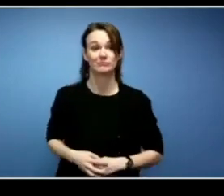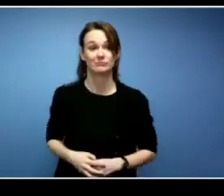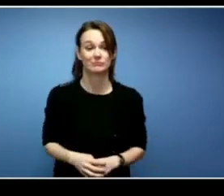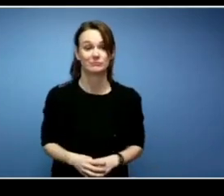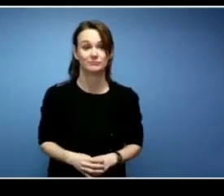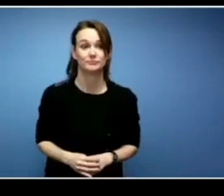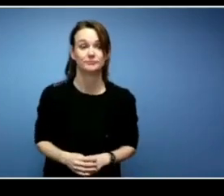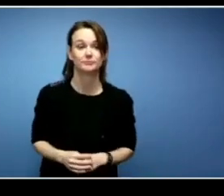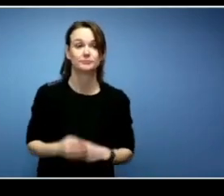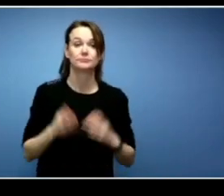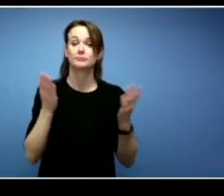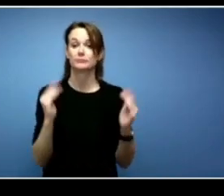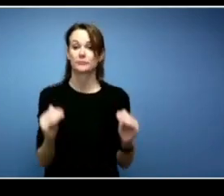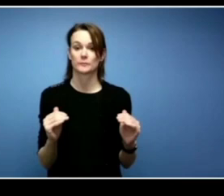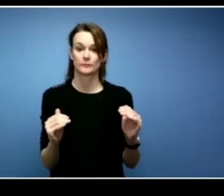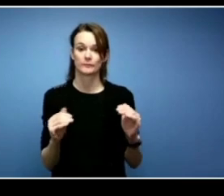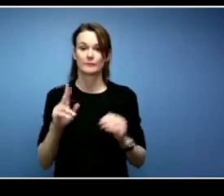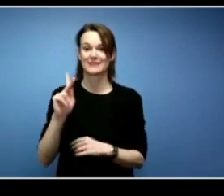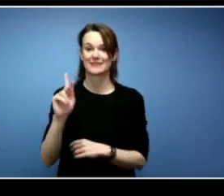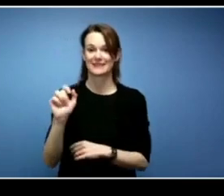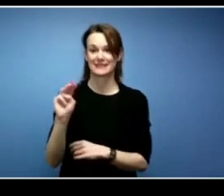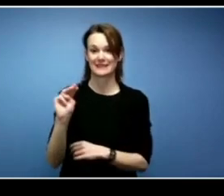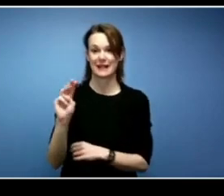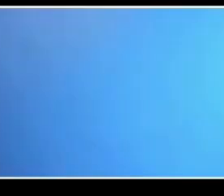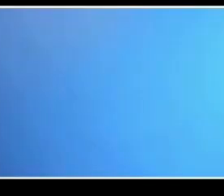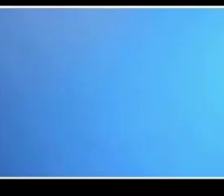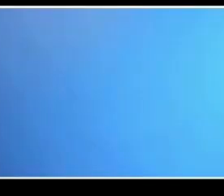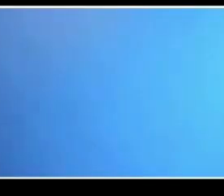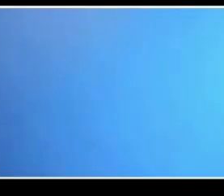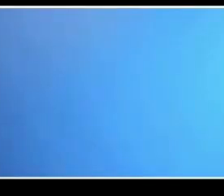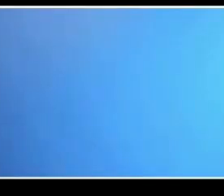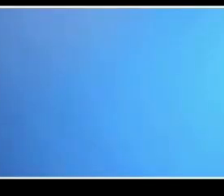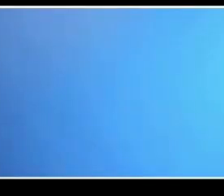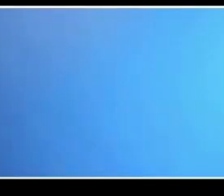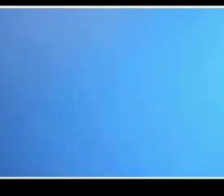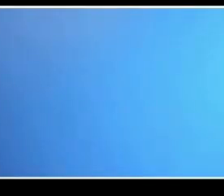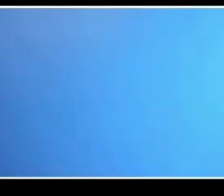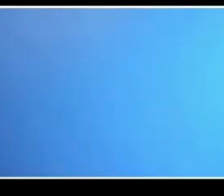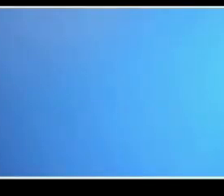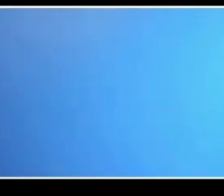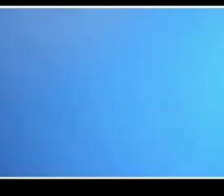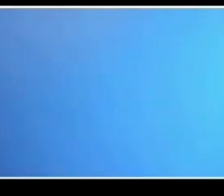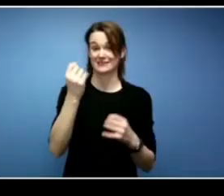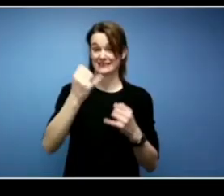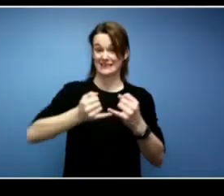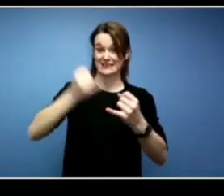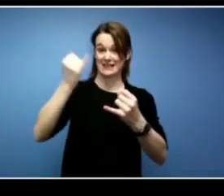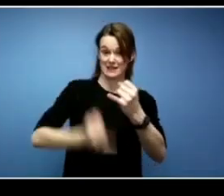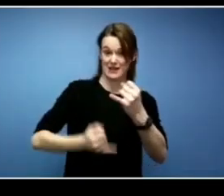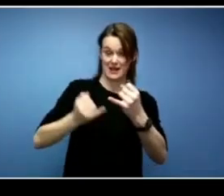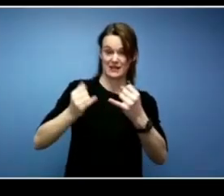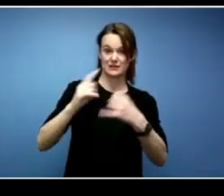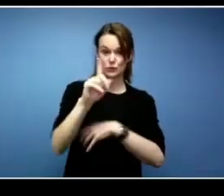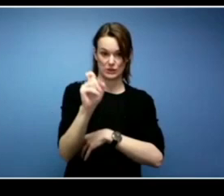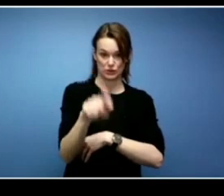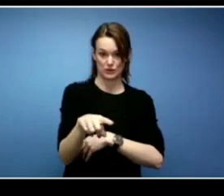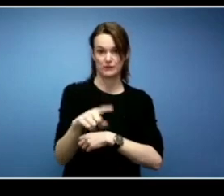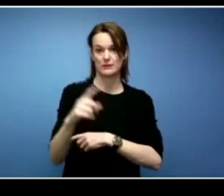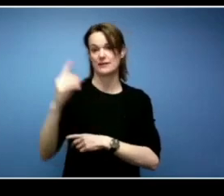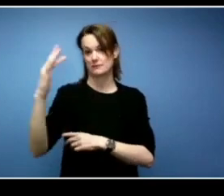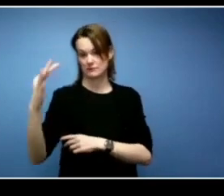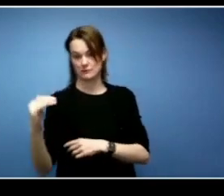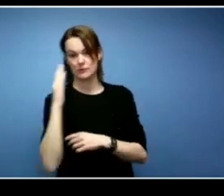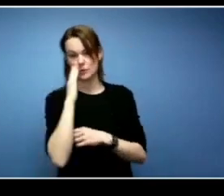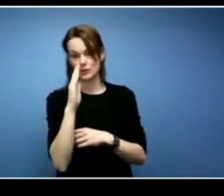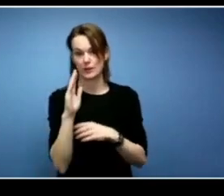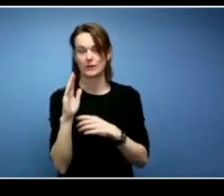good. Thank you for answering that. So Kemi, my question to you, and this is actually the last question that I have